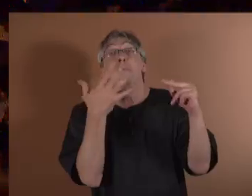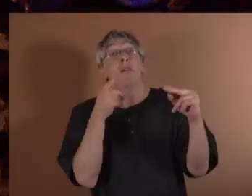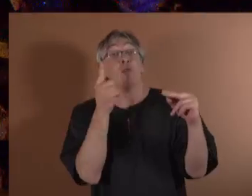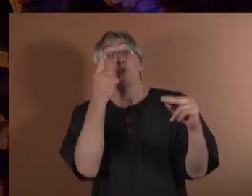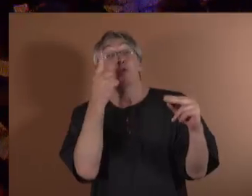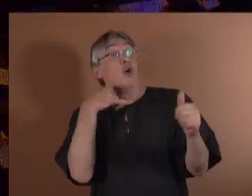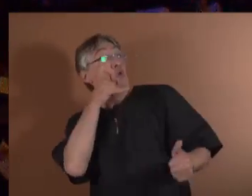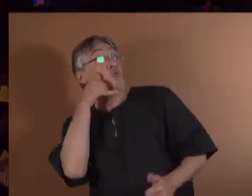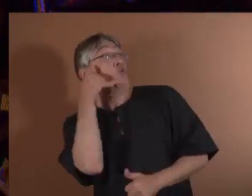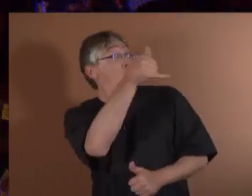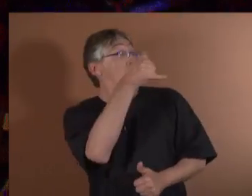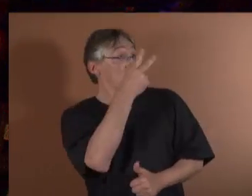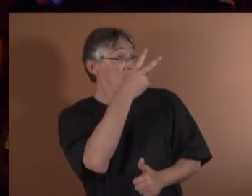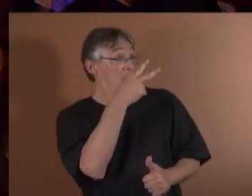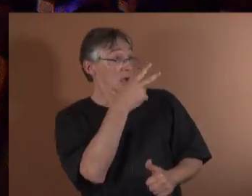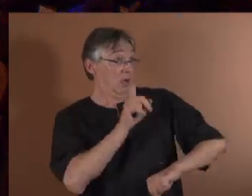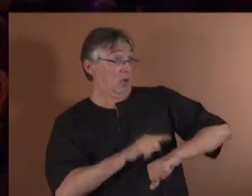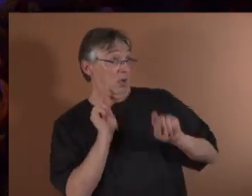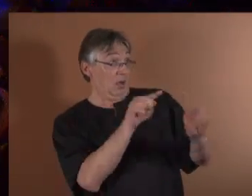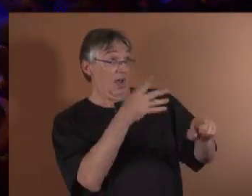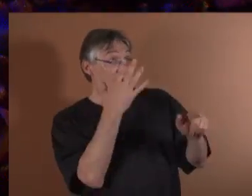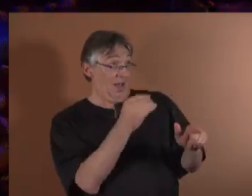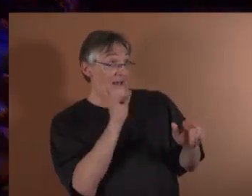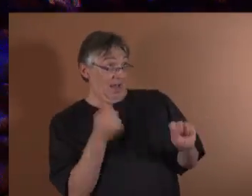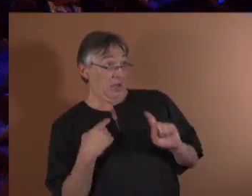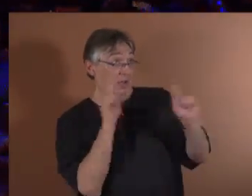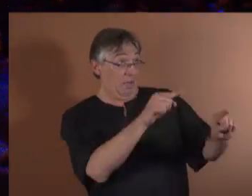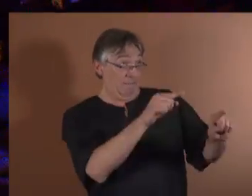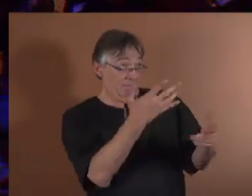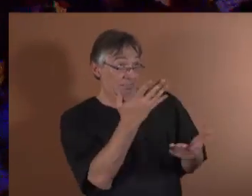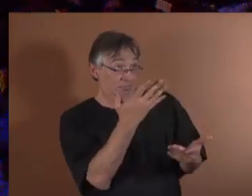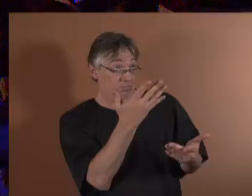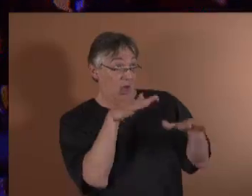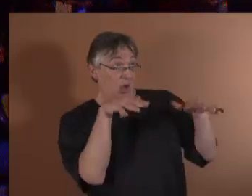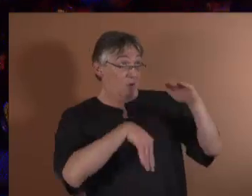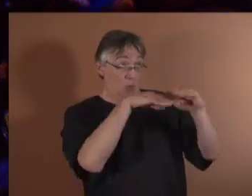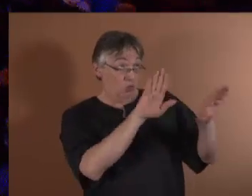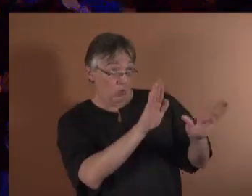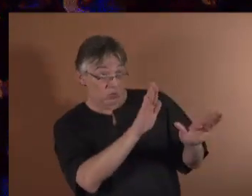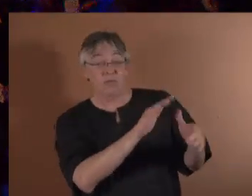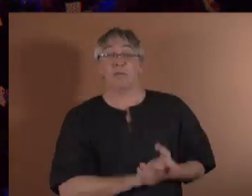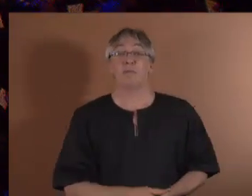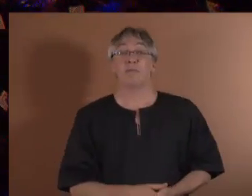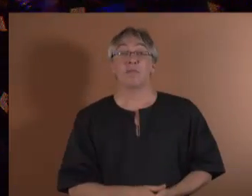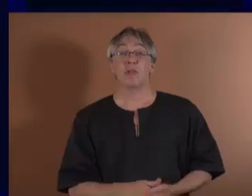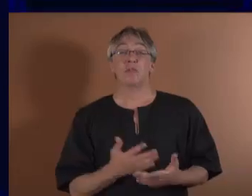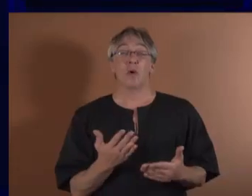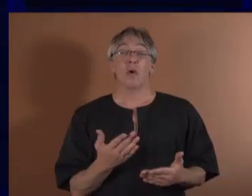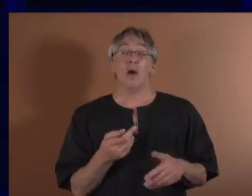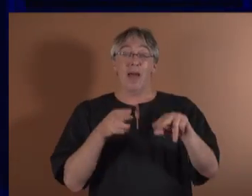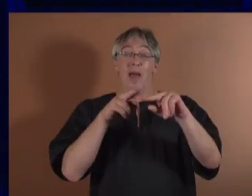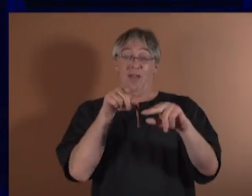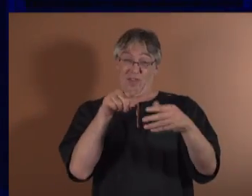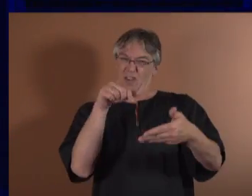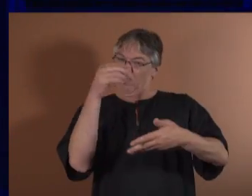1900. For your thing, if you were going to walk out right after this, and the only thing you were going to do is make